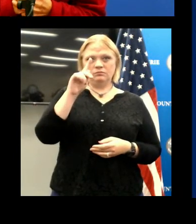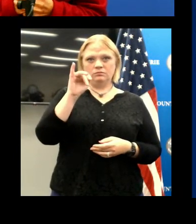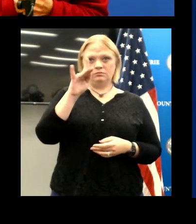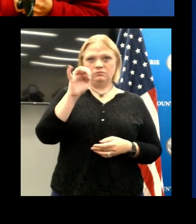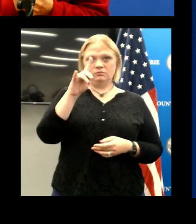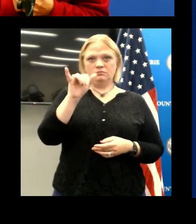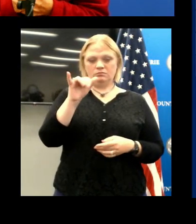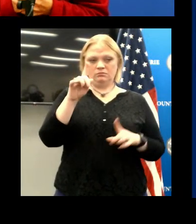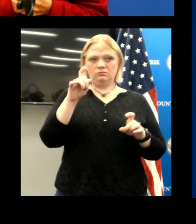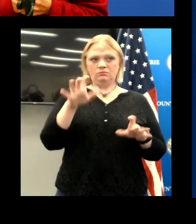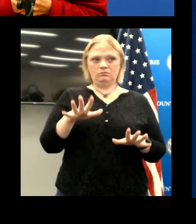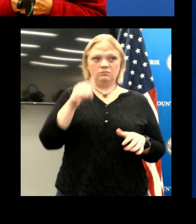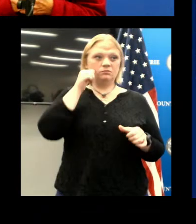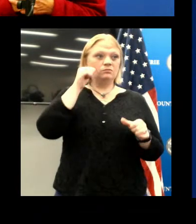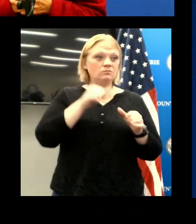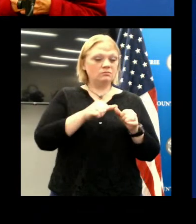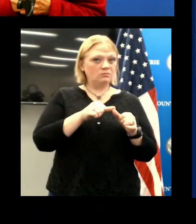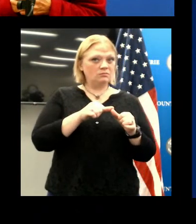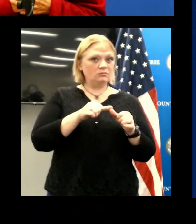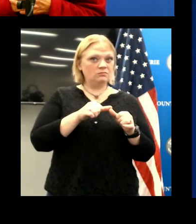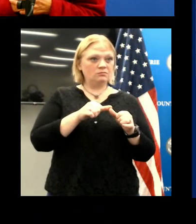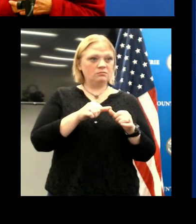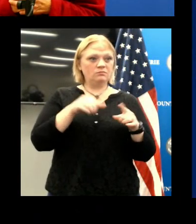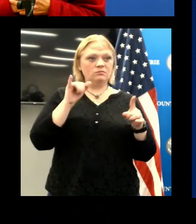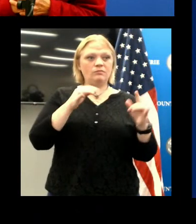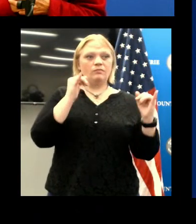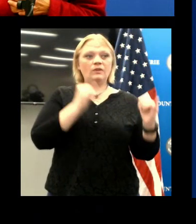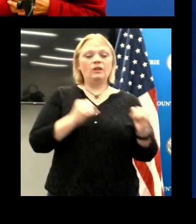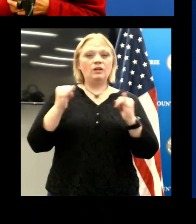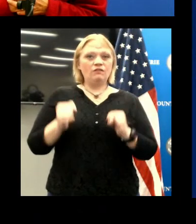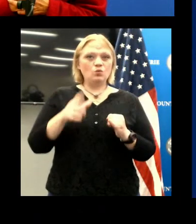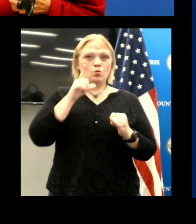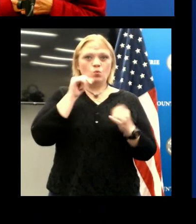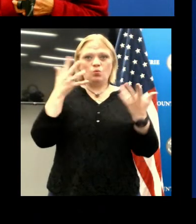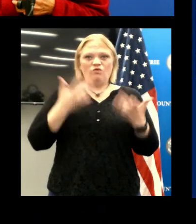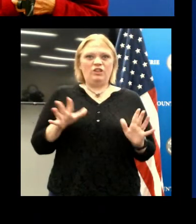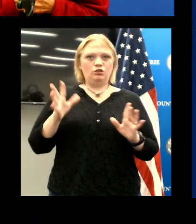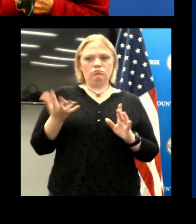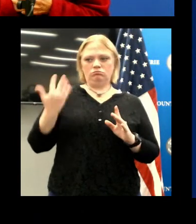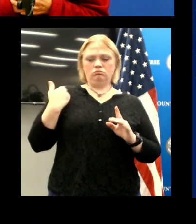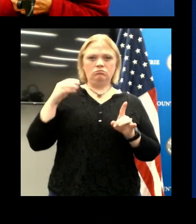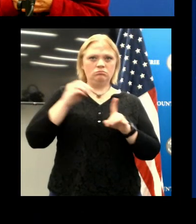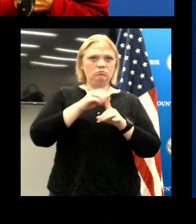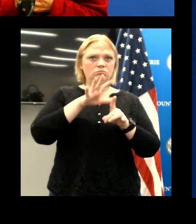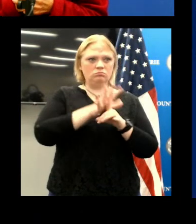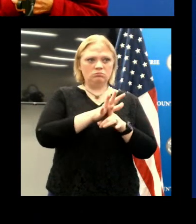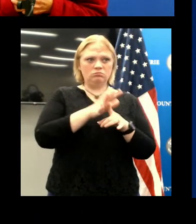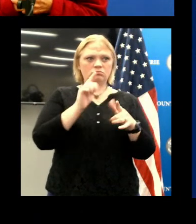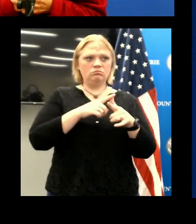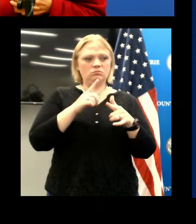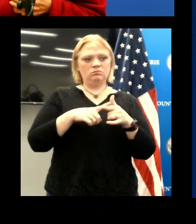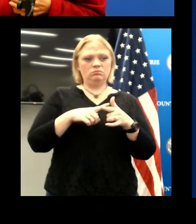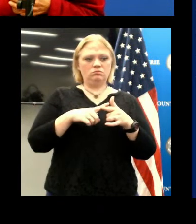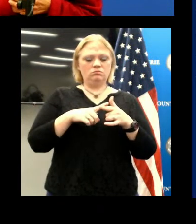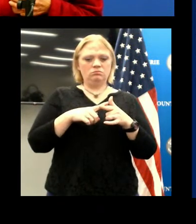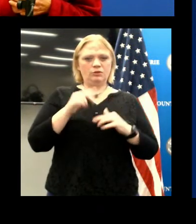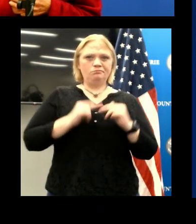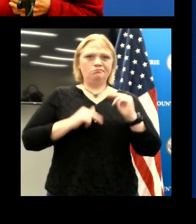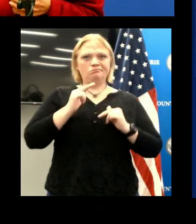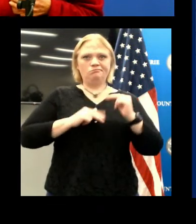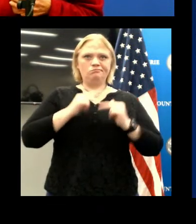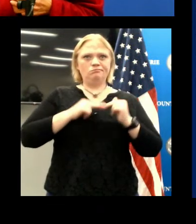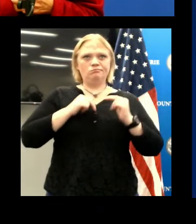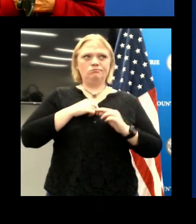testing, so remember that is looking at the individuals who have been exposed and mounted a detectable antibody